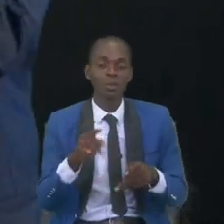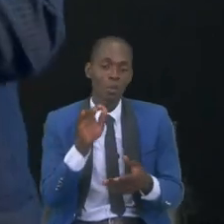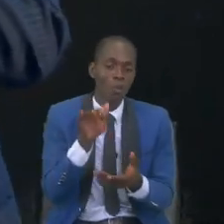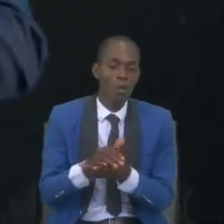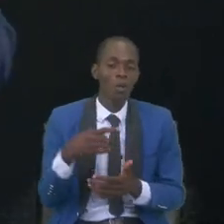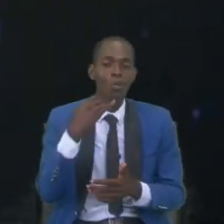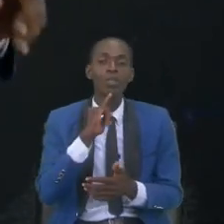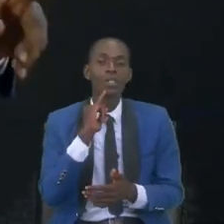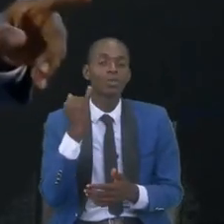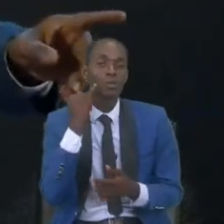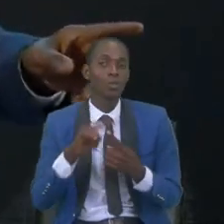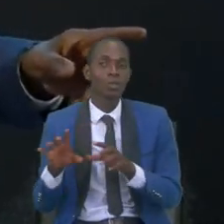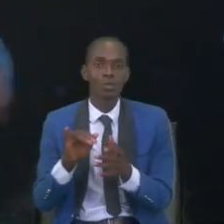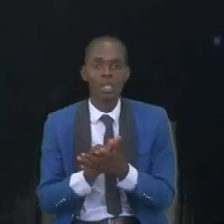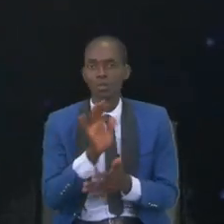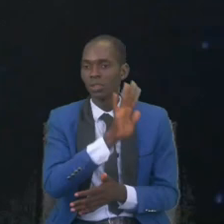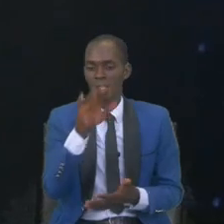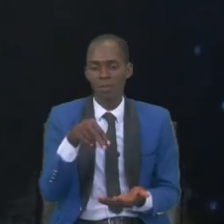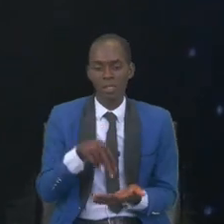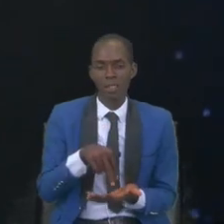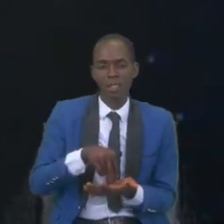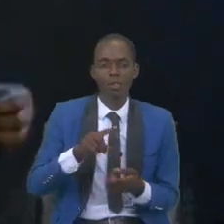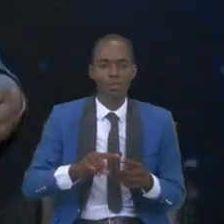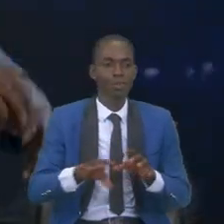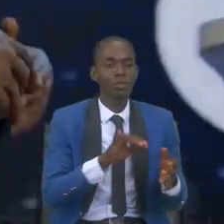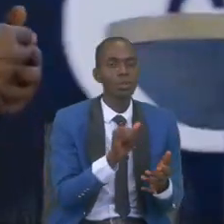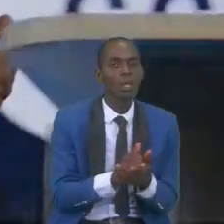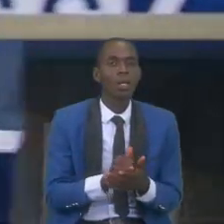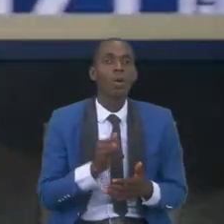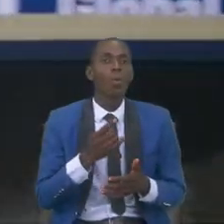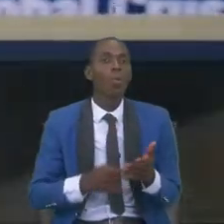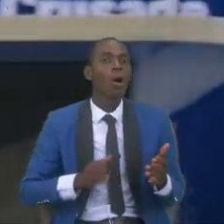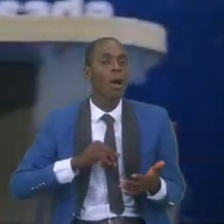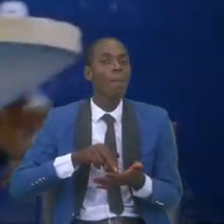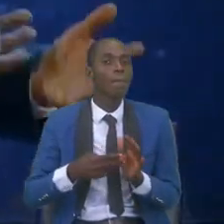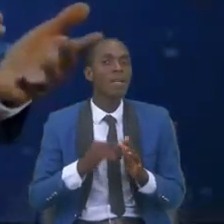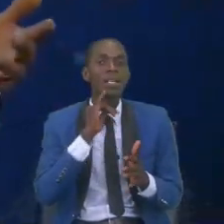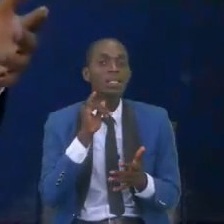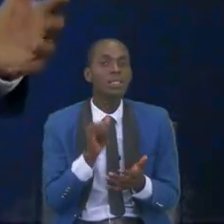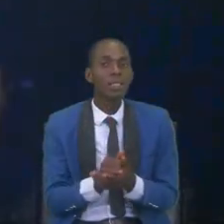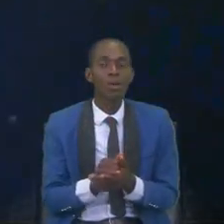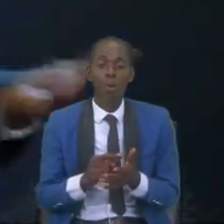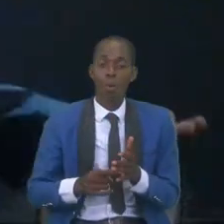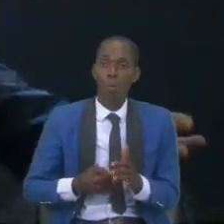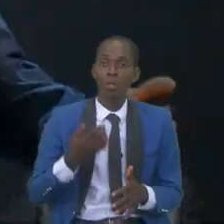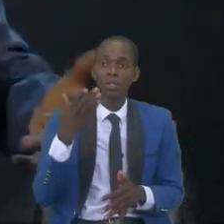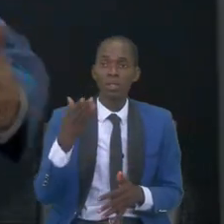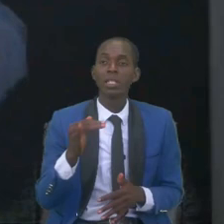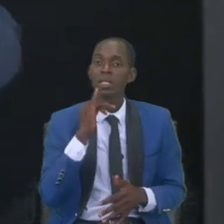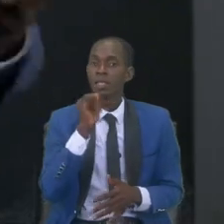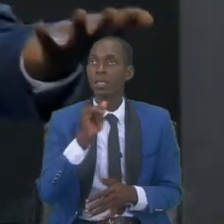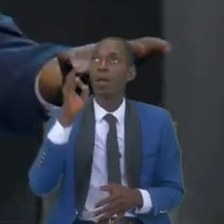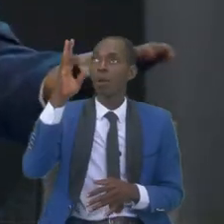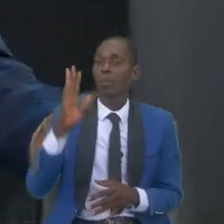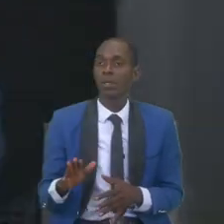that, you never rise up to go and do that. What I'm saying is, once there is a pastor who prays for people